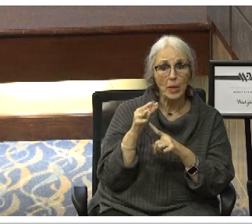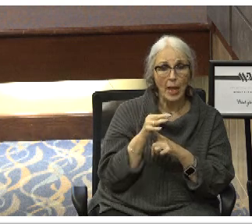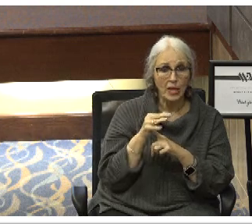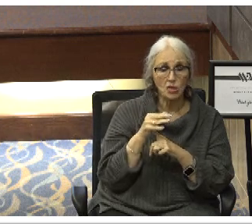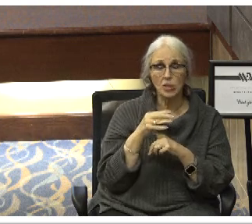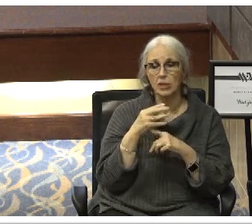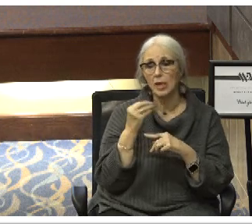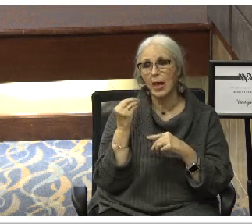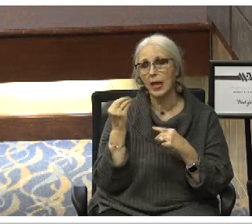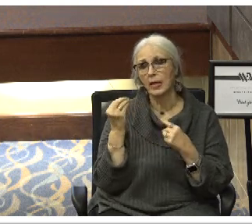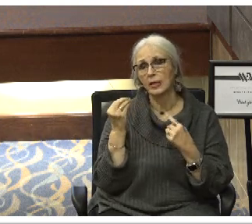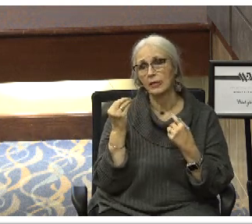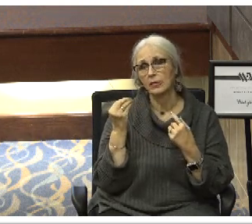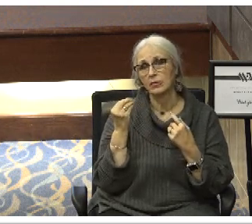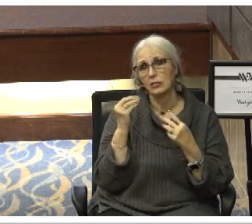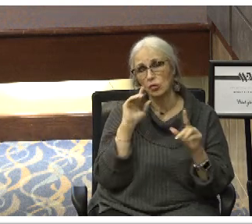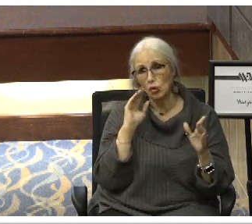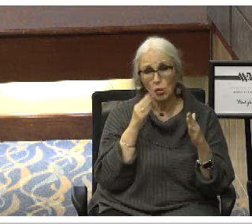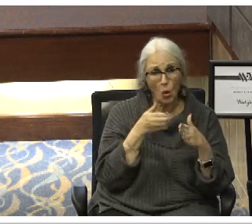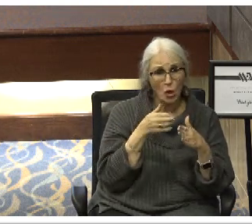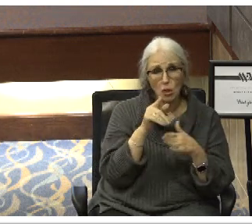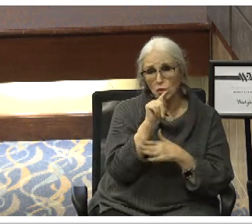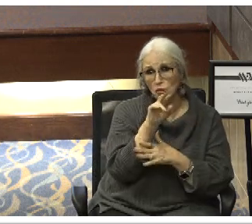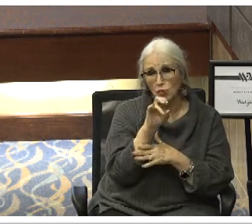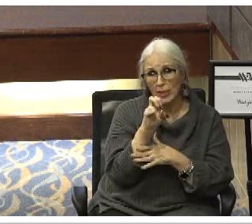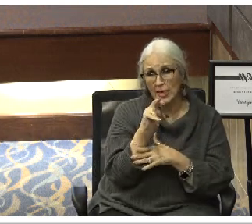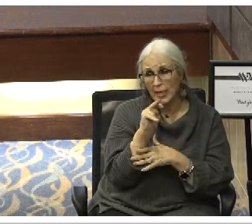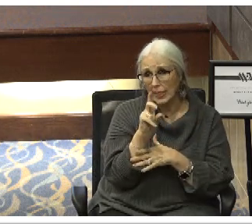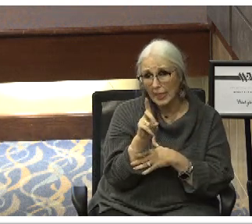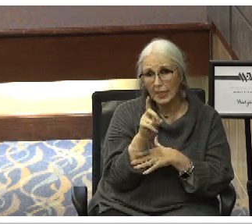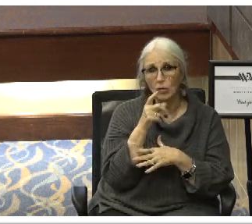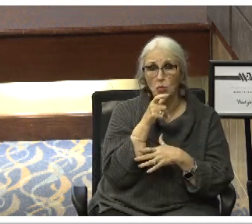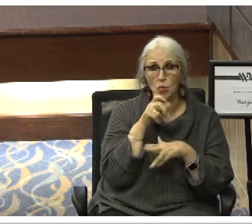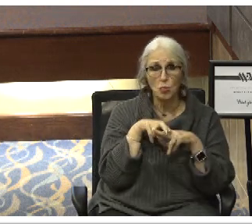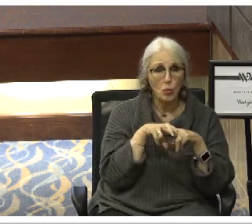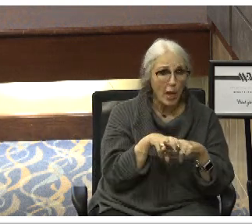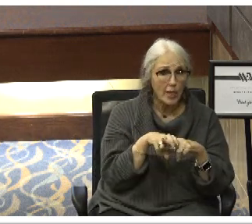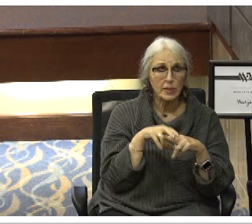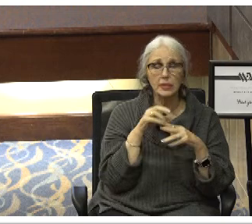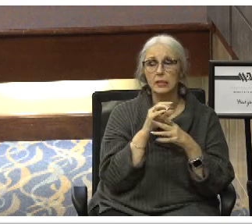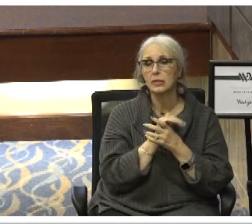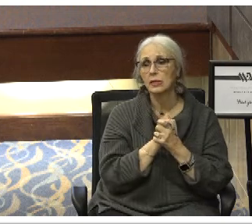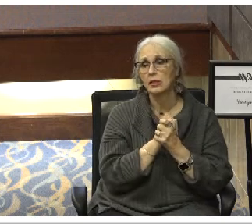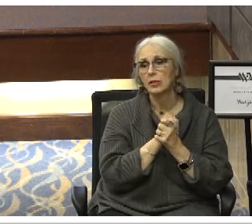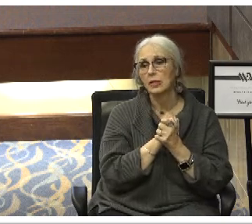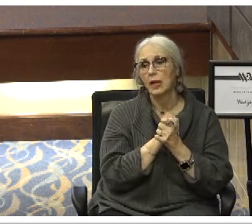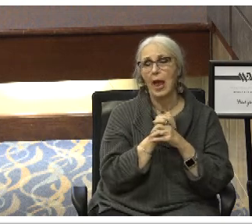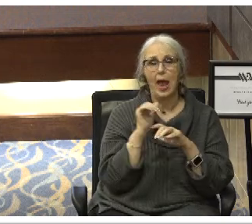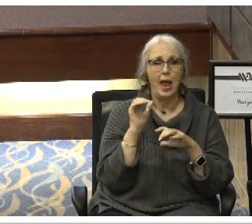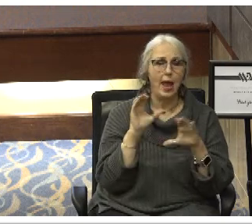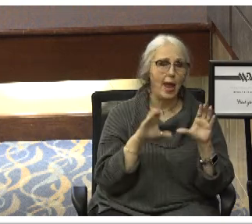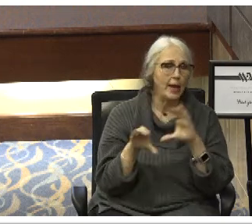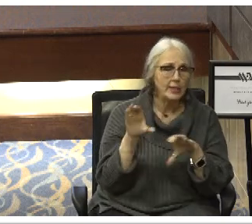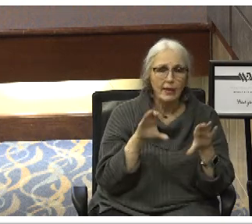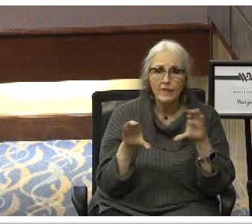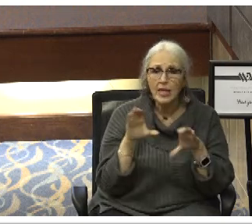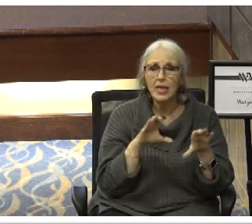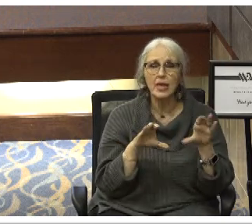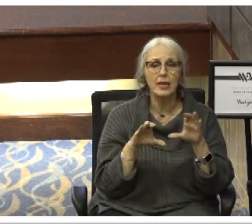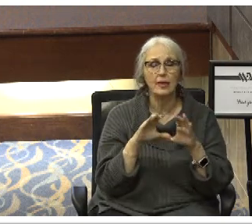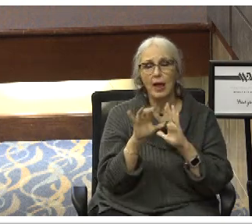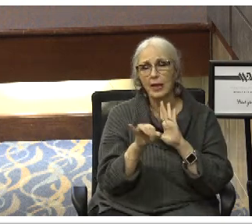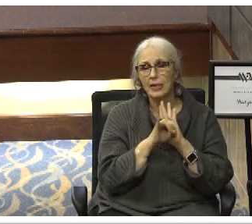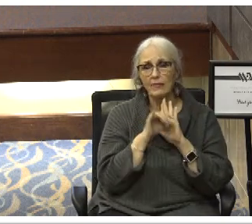transit-dependent populations, target transit riders. We're looking at multimodal connectivity. This is identifying existing